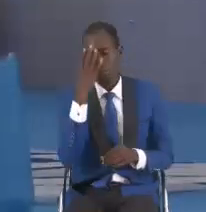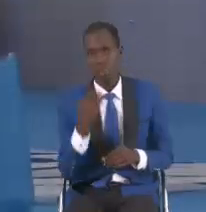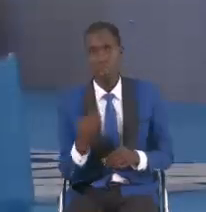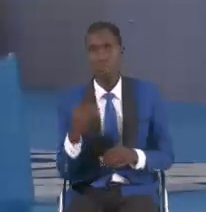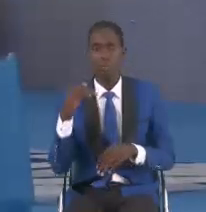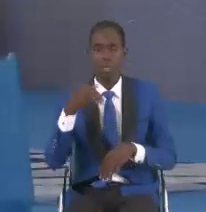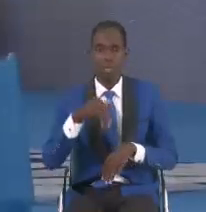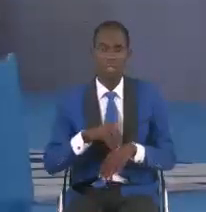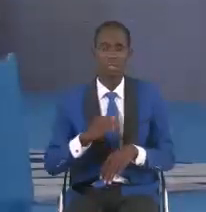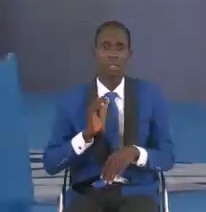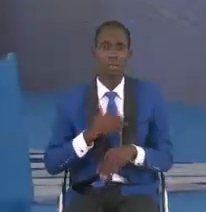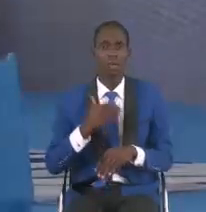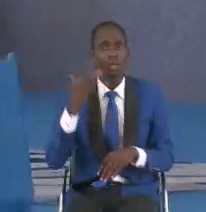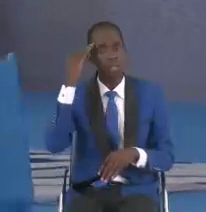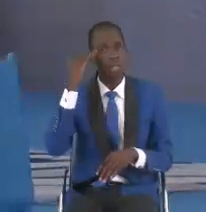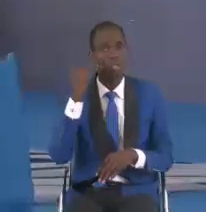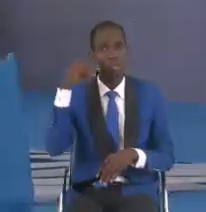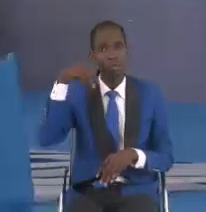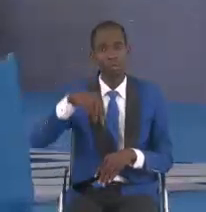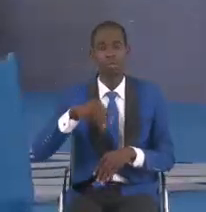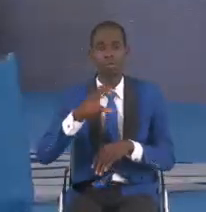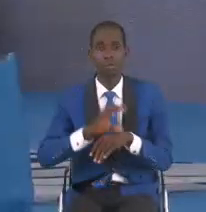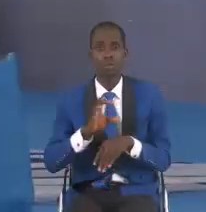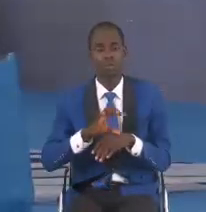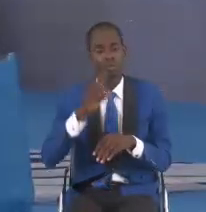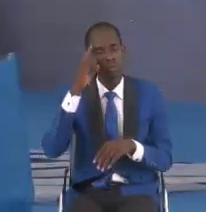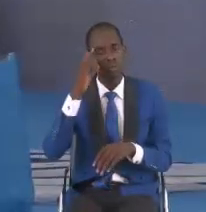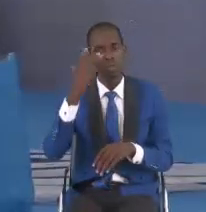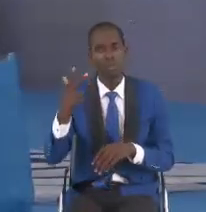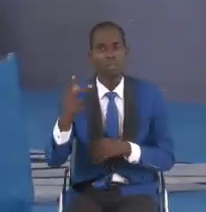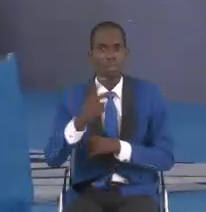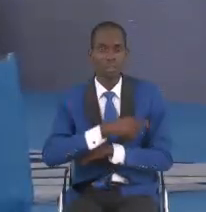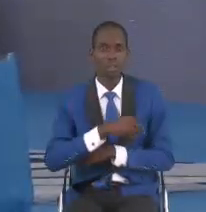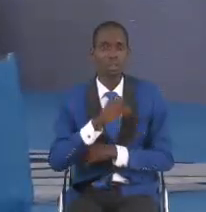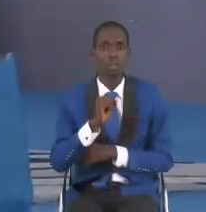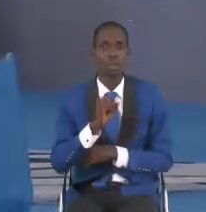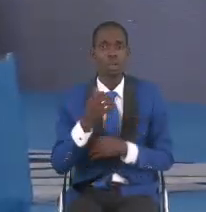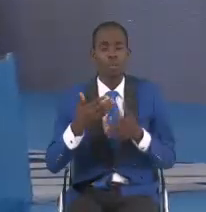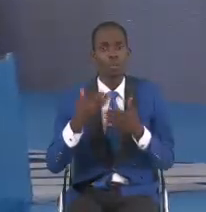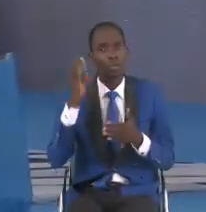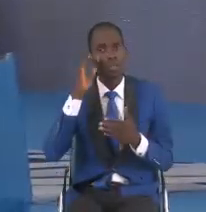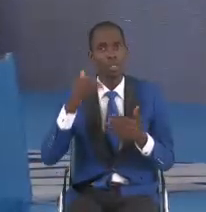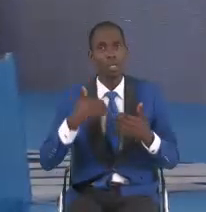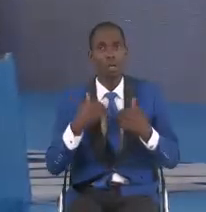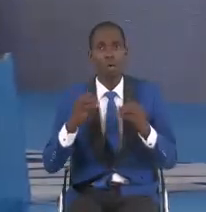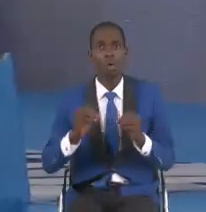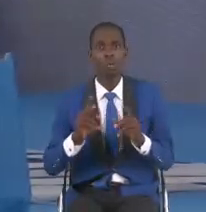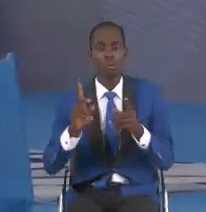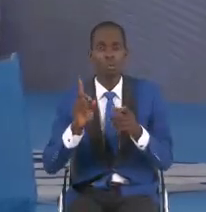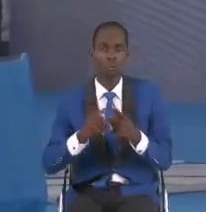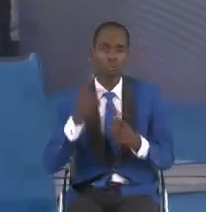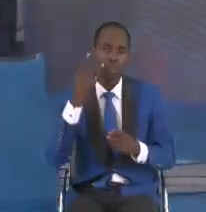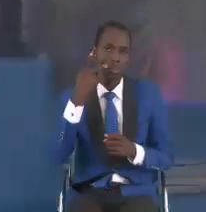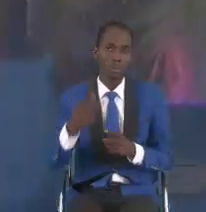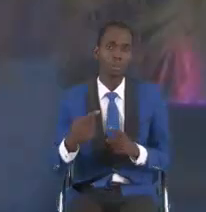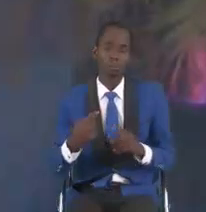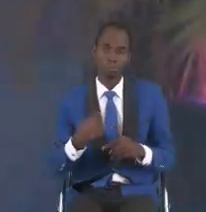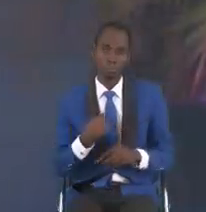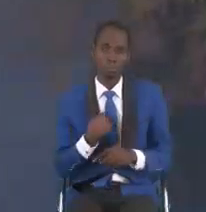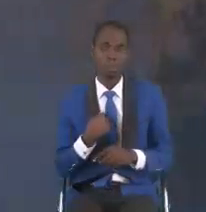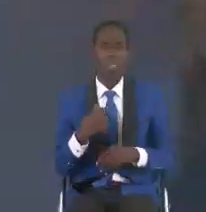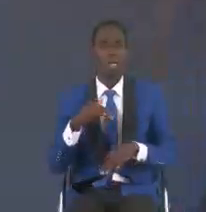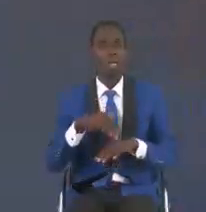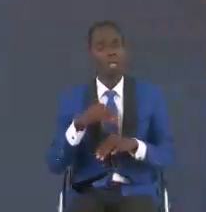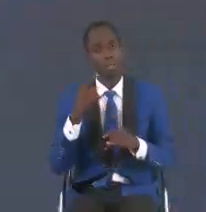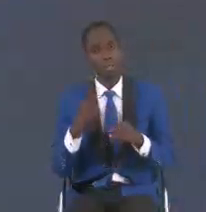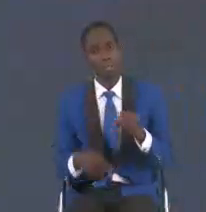Church is, for 3 days before he had a chance to see me. And eventually,